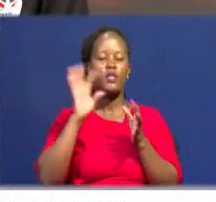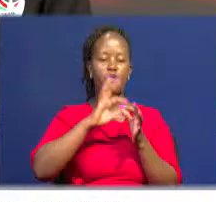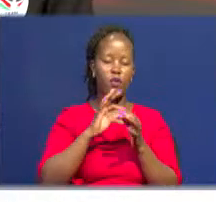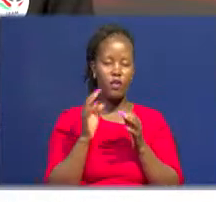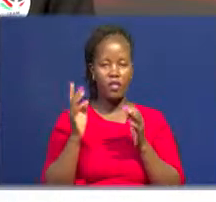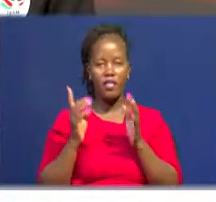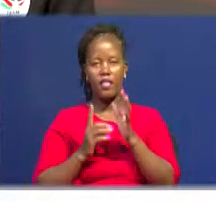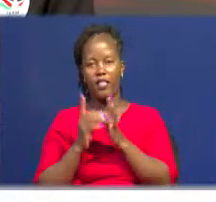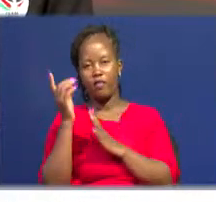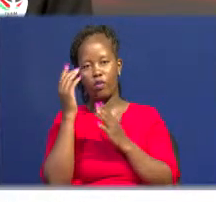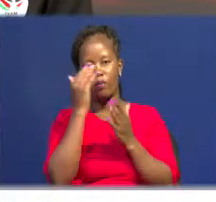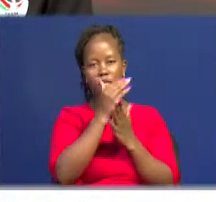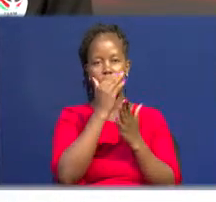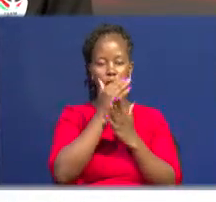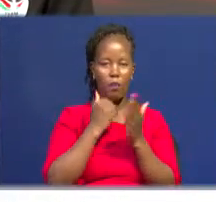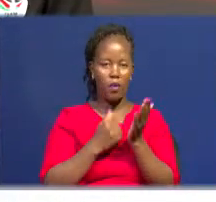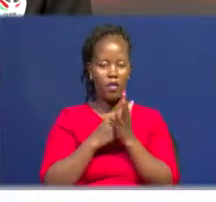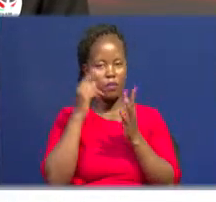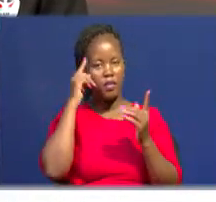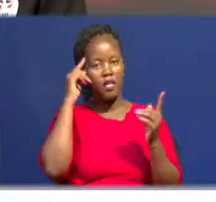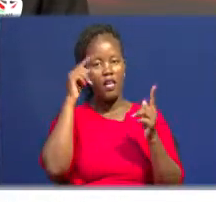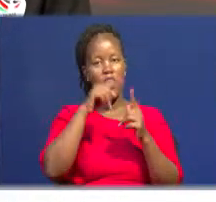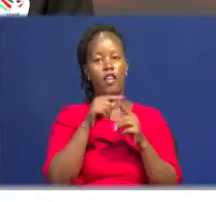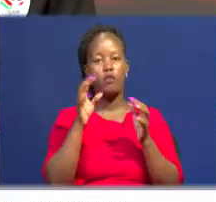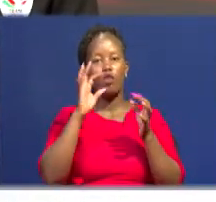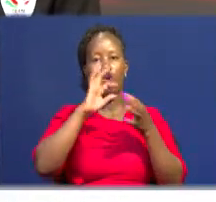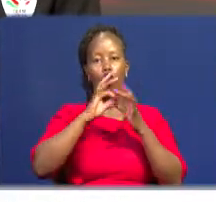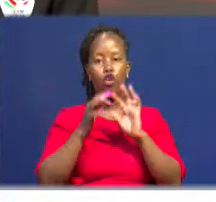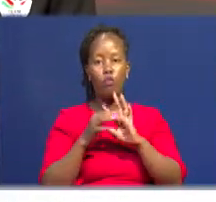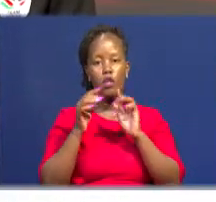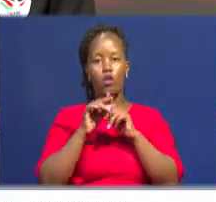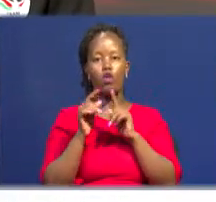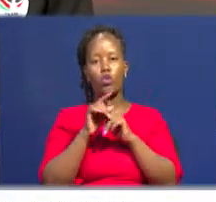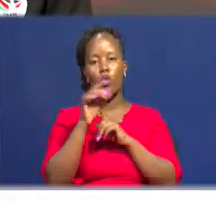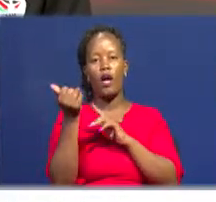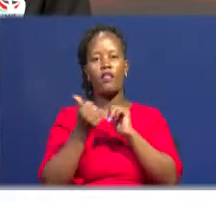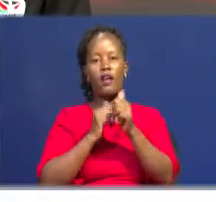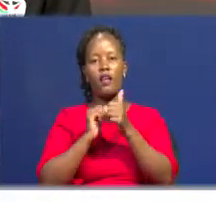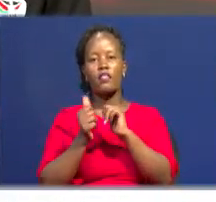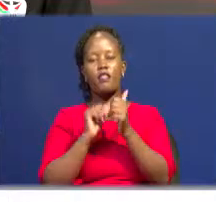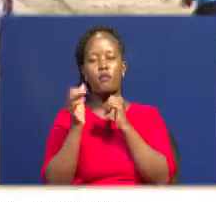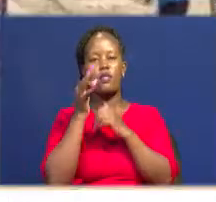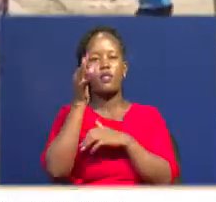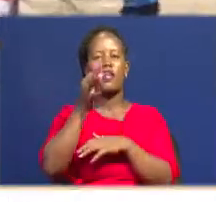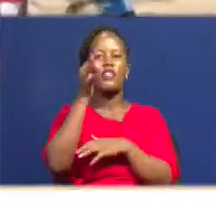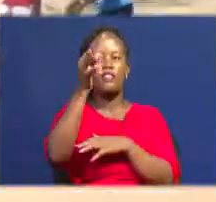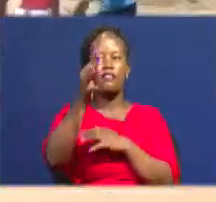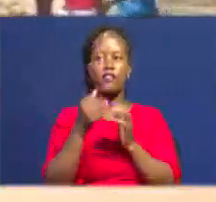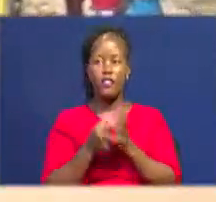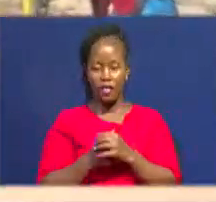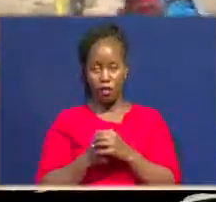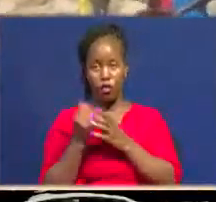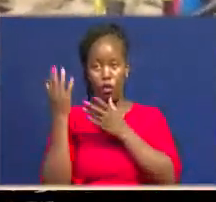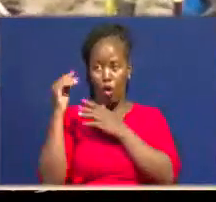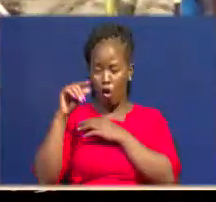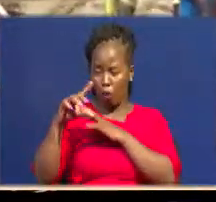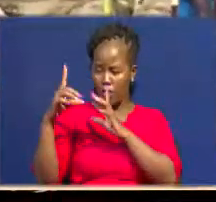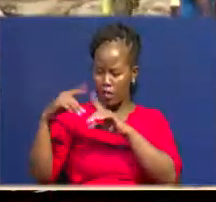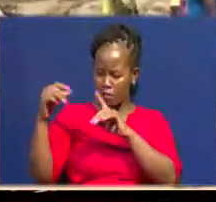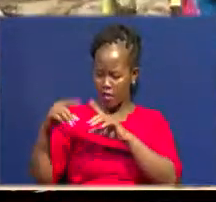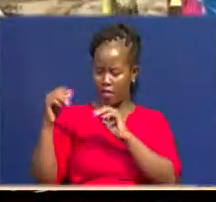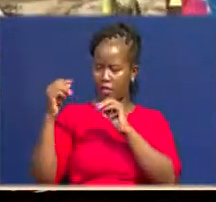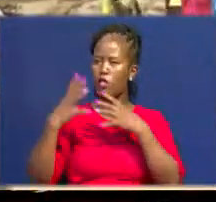program as we build toward the Olympics and the other games that are coming in the future. Well, I hope that message didn't go to somebody who's